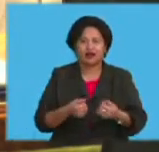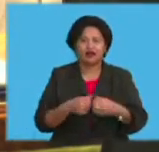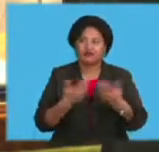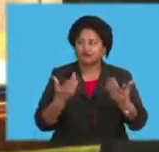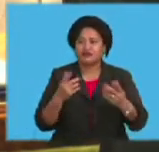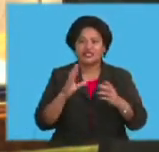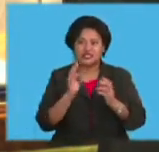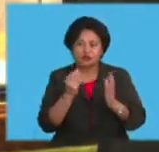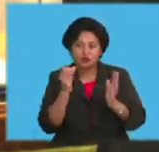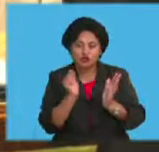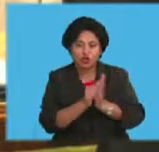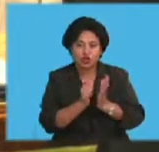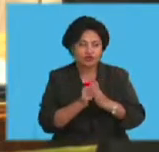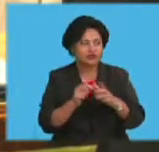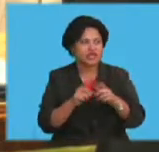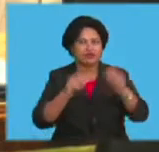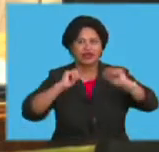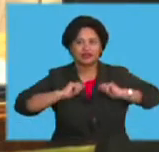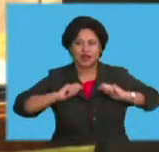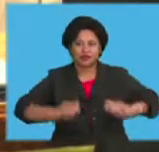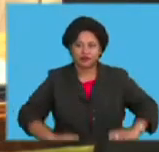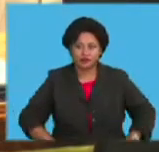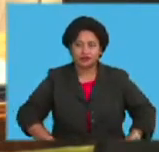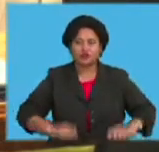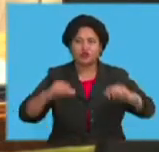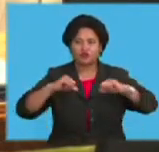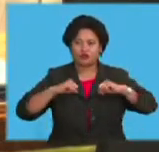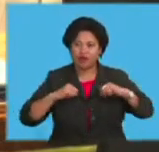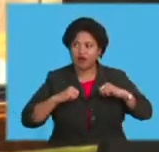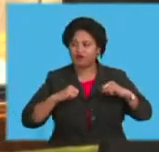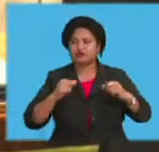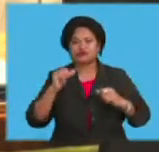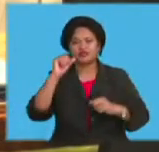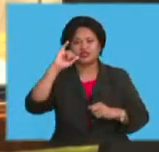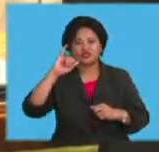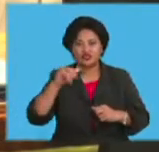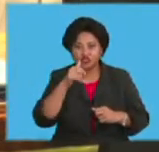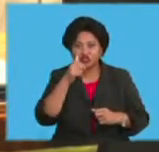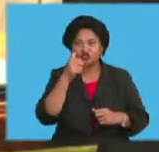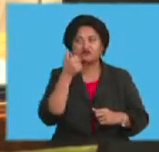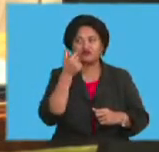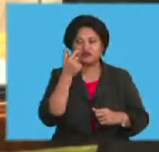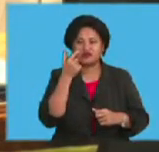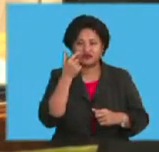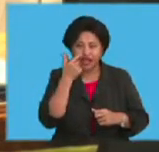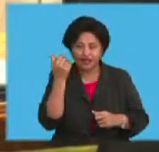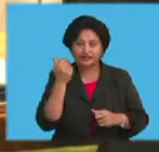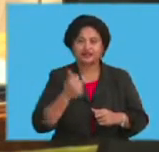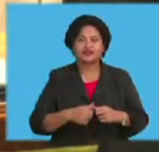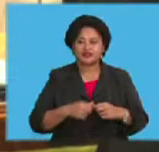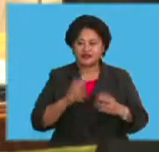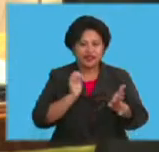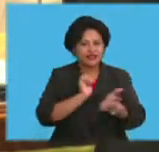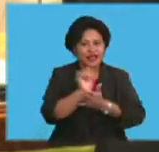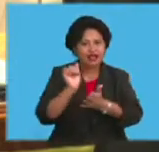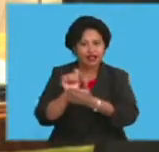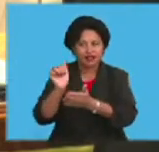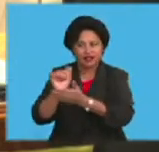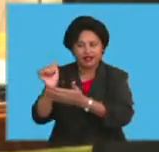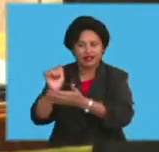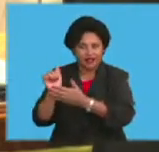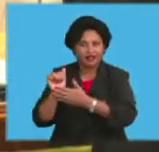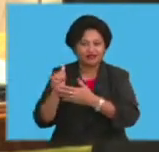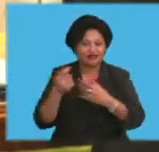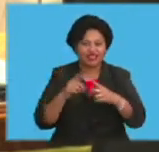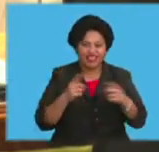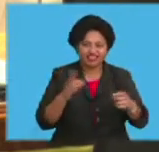and Prouds, and a large number of visitors also place their orders for Fijian crafted products prior to their departure. And